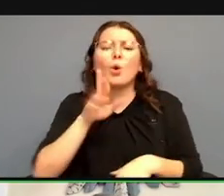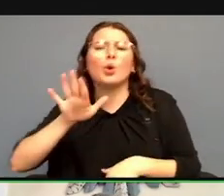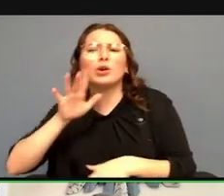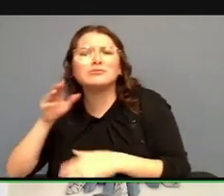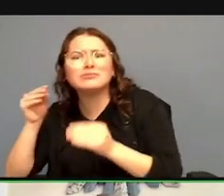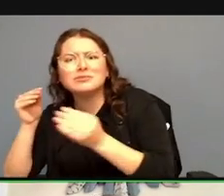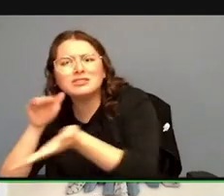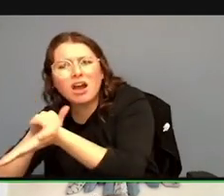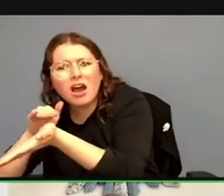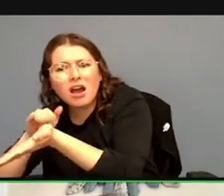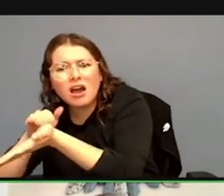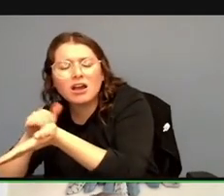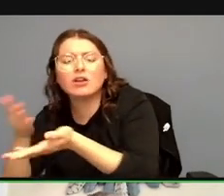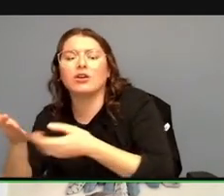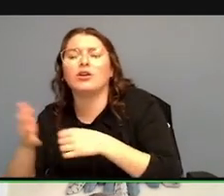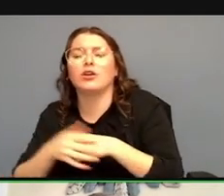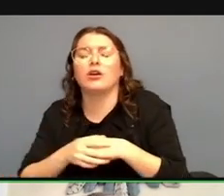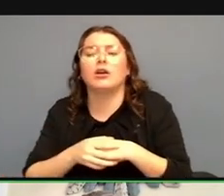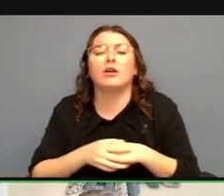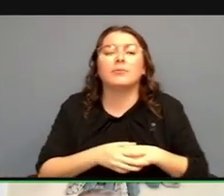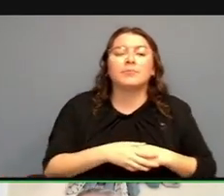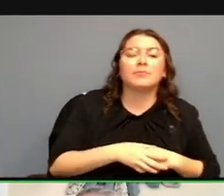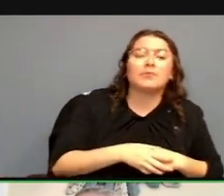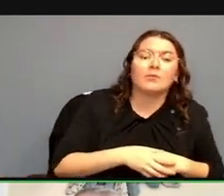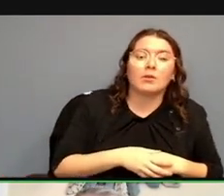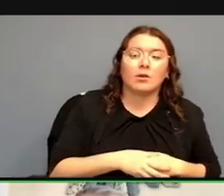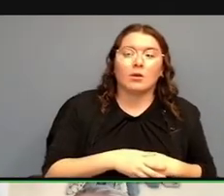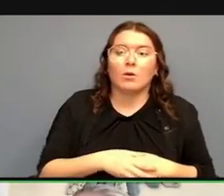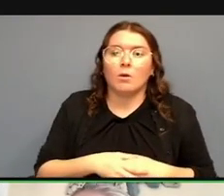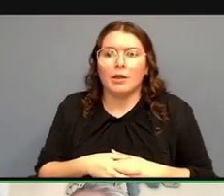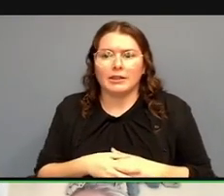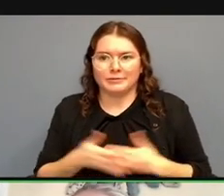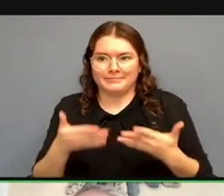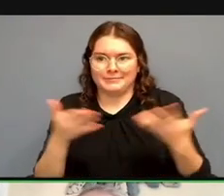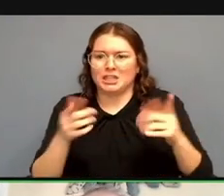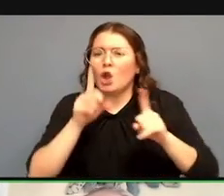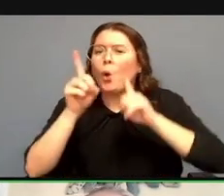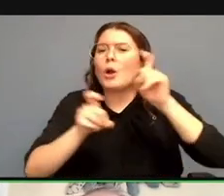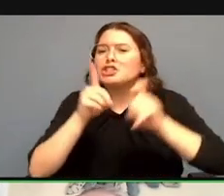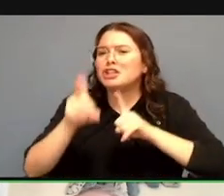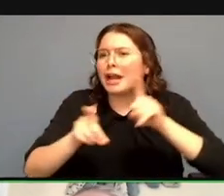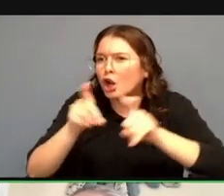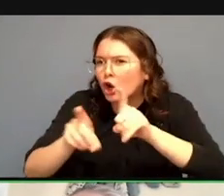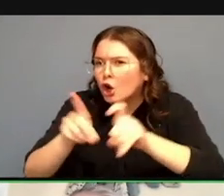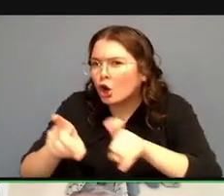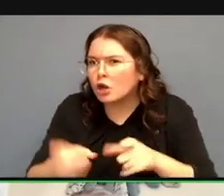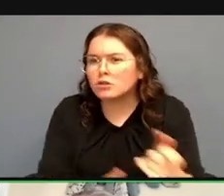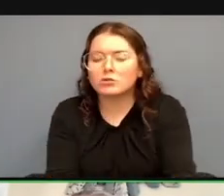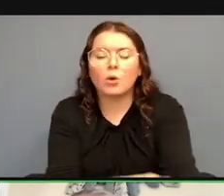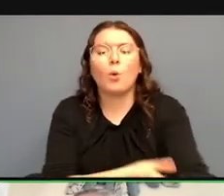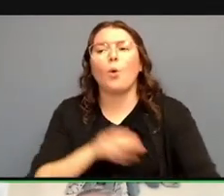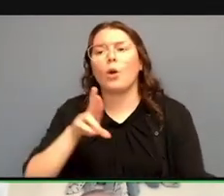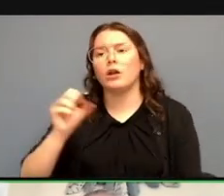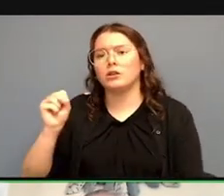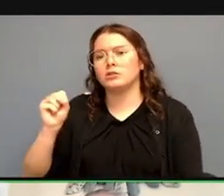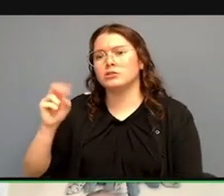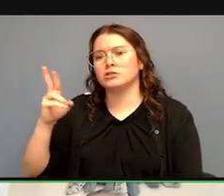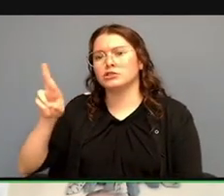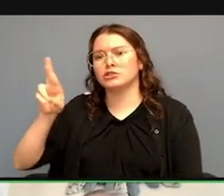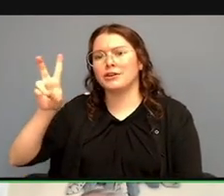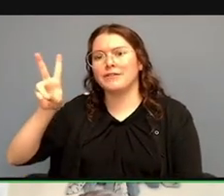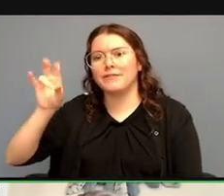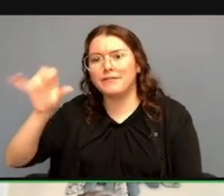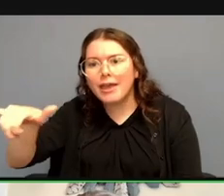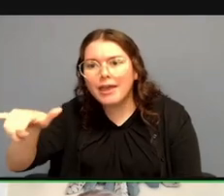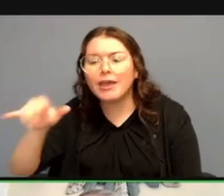we're measuring. But these are things that are questionnaires or surveys